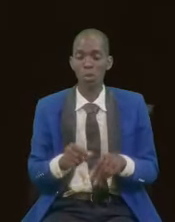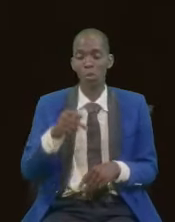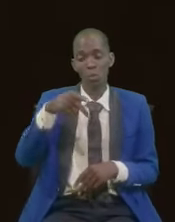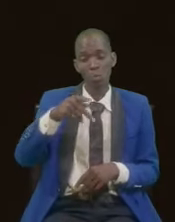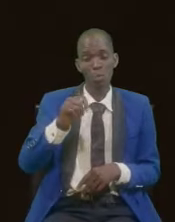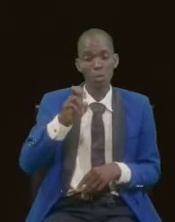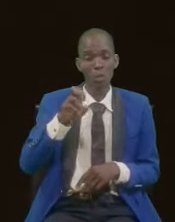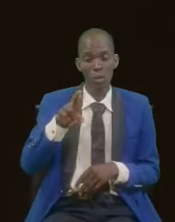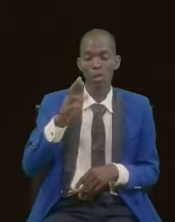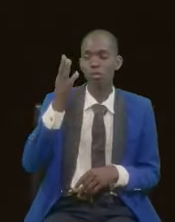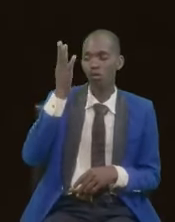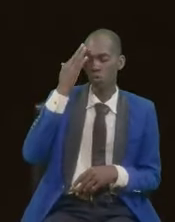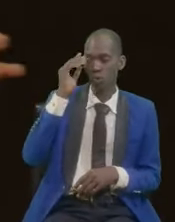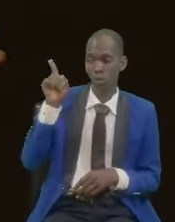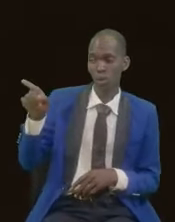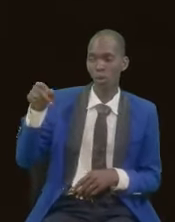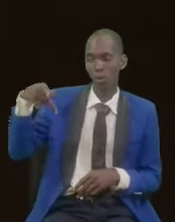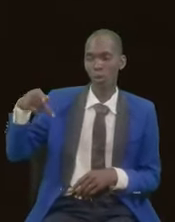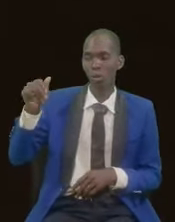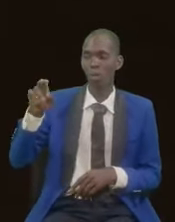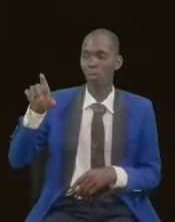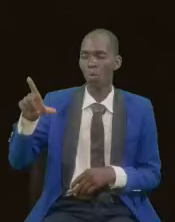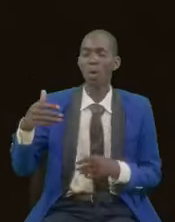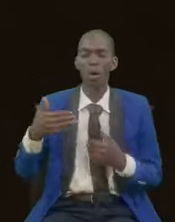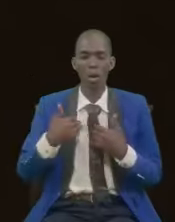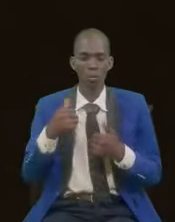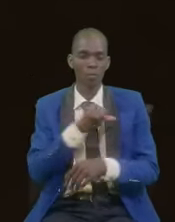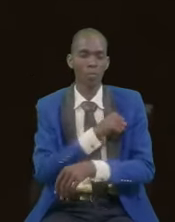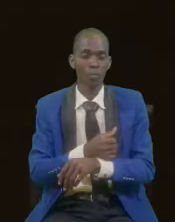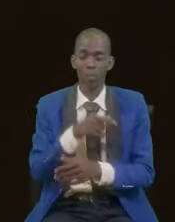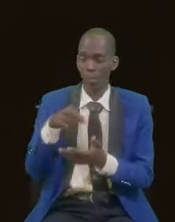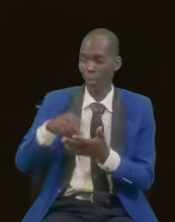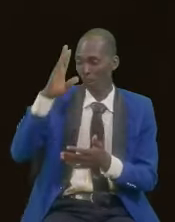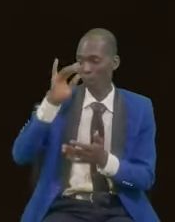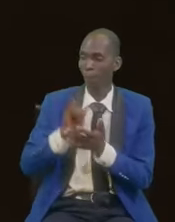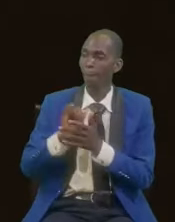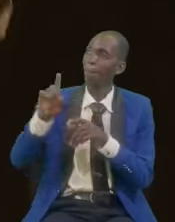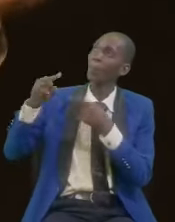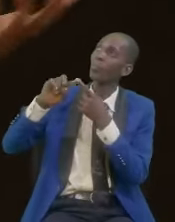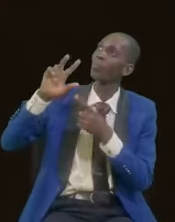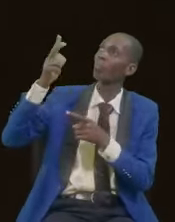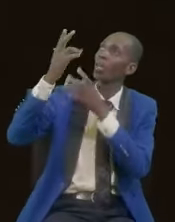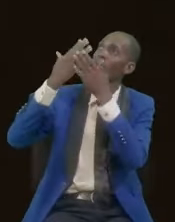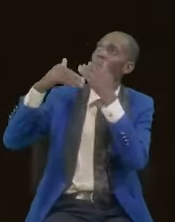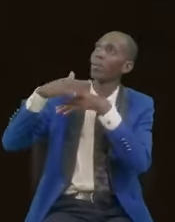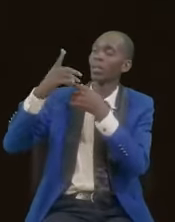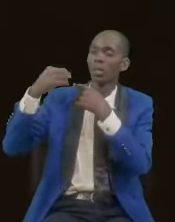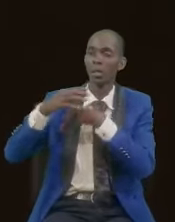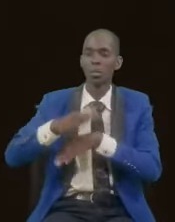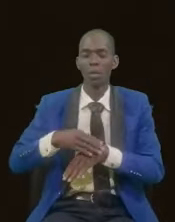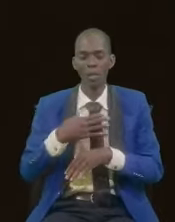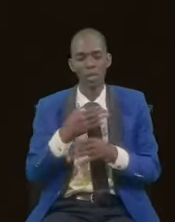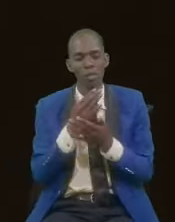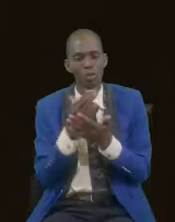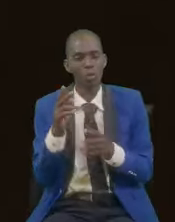man had authority. This is a man that had gone to the third heavens and to come back. And then some people are now telling